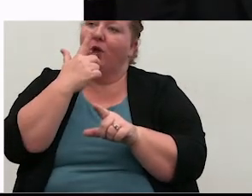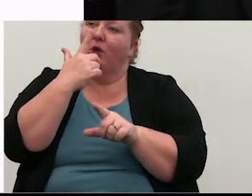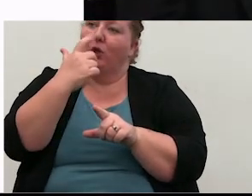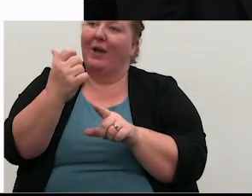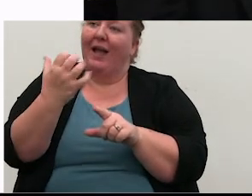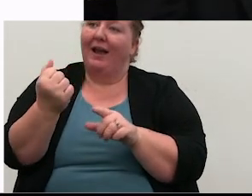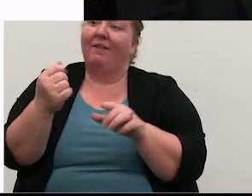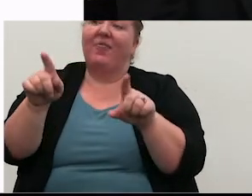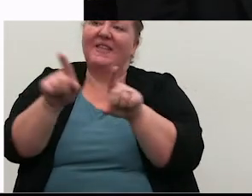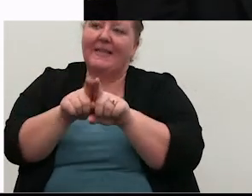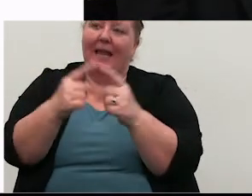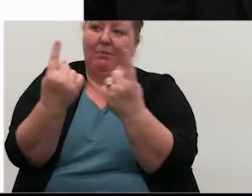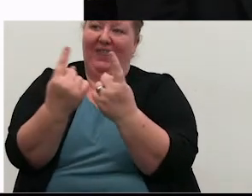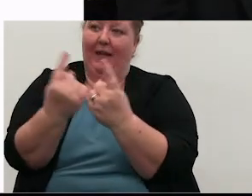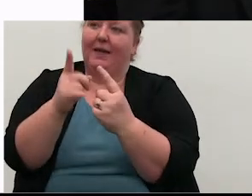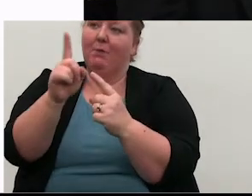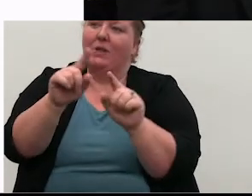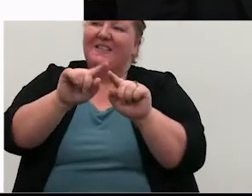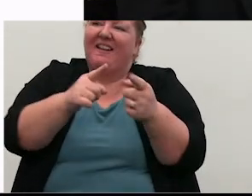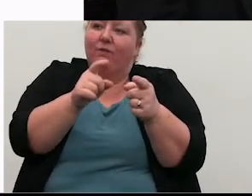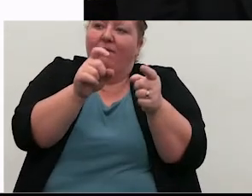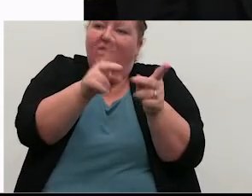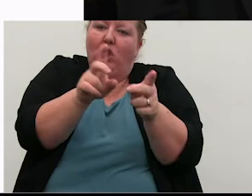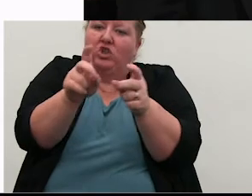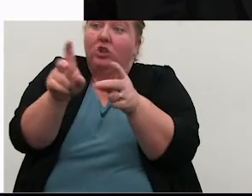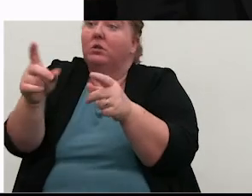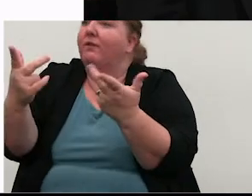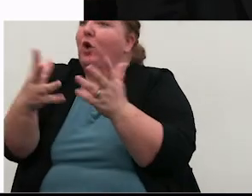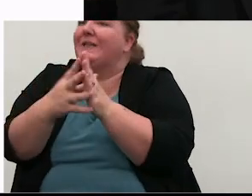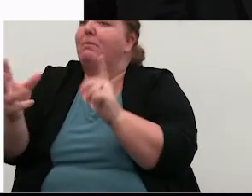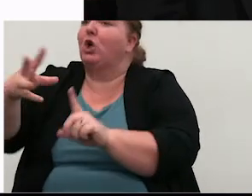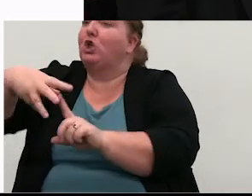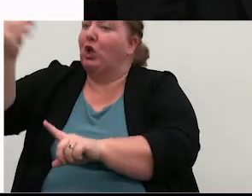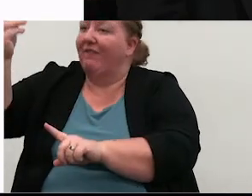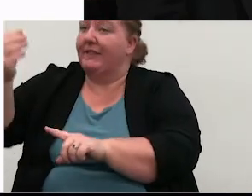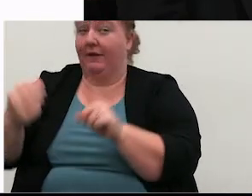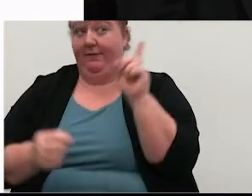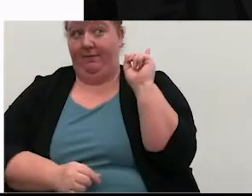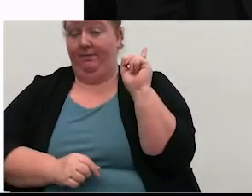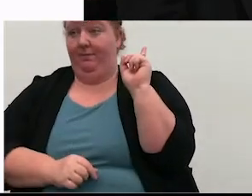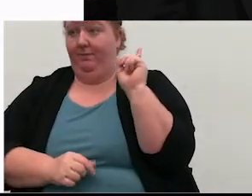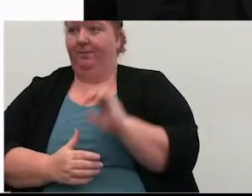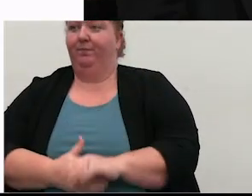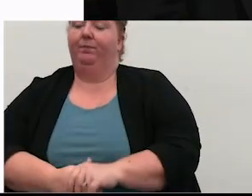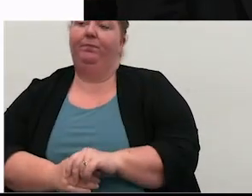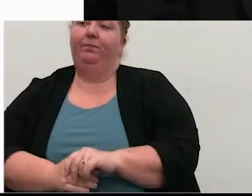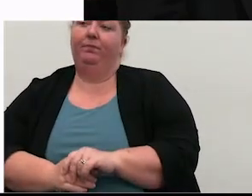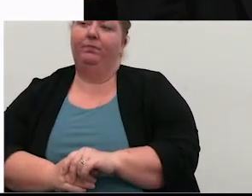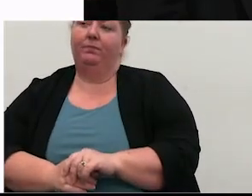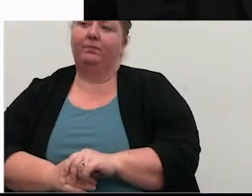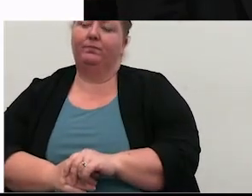thing to different audiences. So the Conservatives, for example, have got this one.